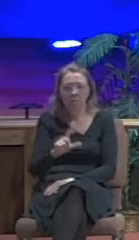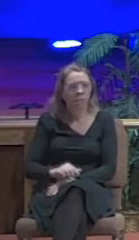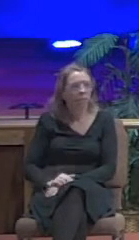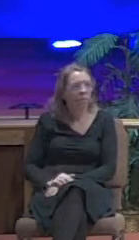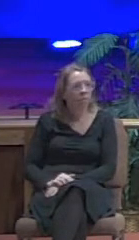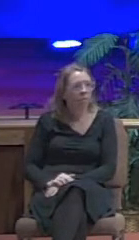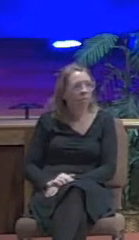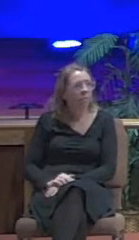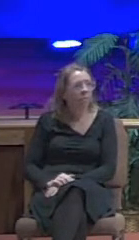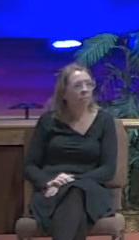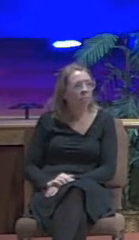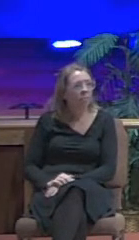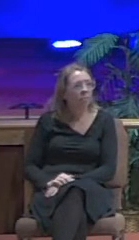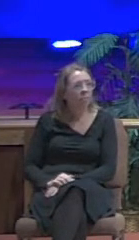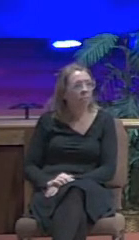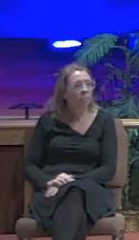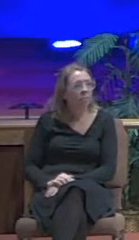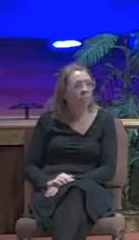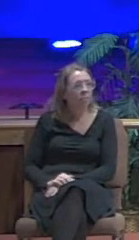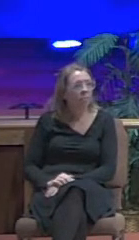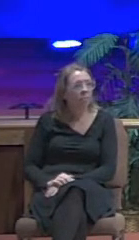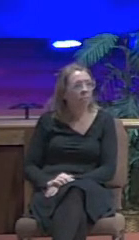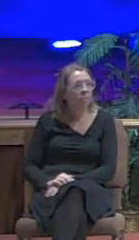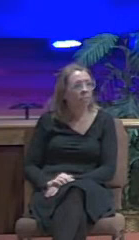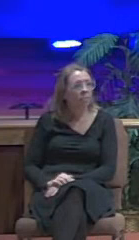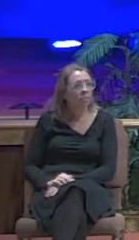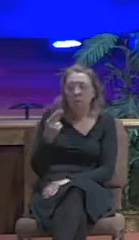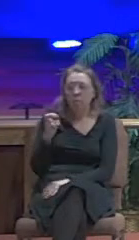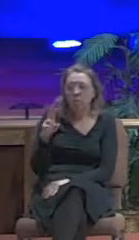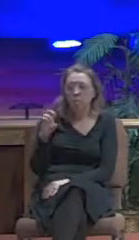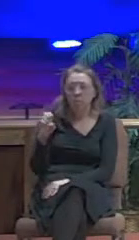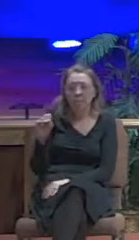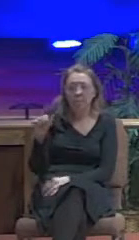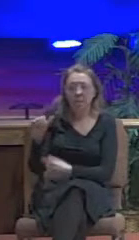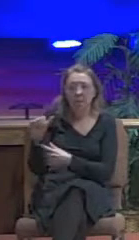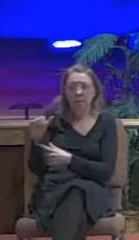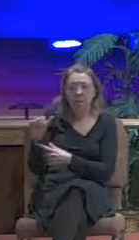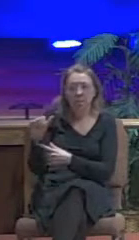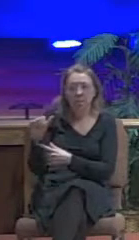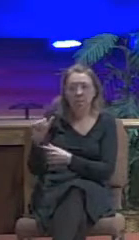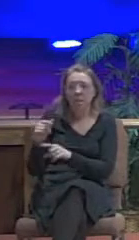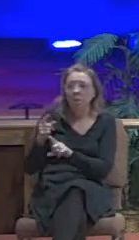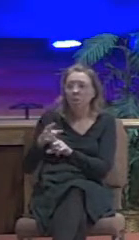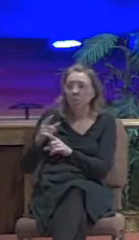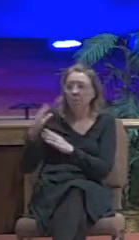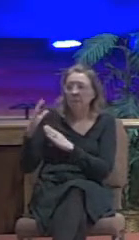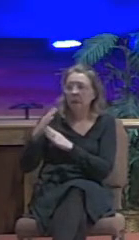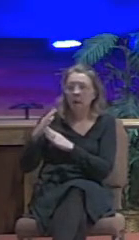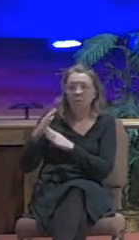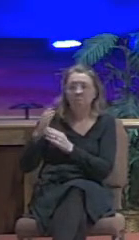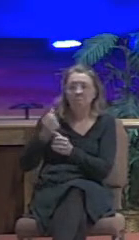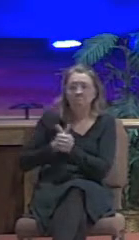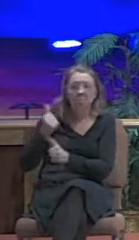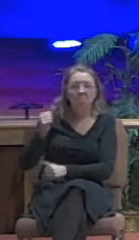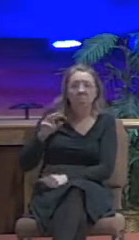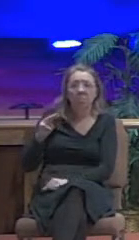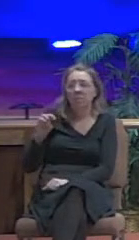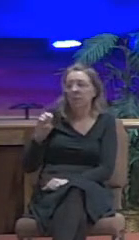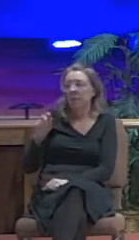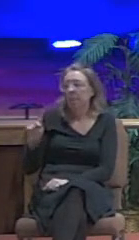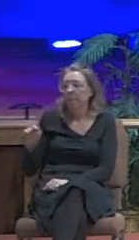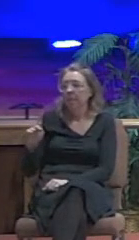Same with Mother Teresa. Mother Teresa was probably one of the most meek people you ever did, but you know what? She